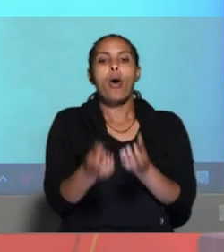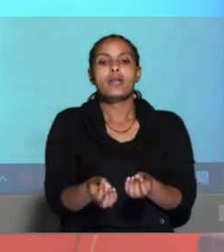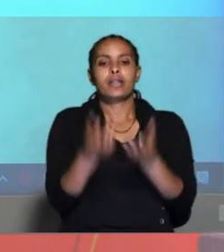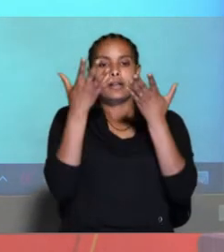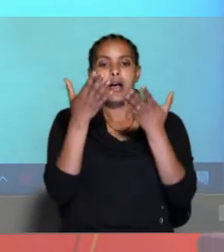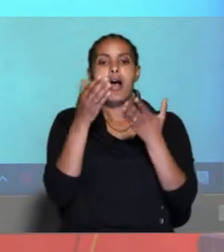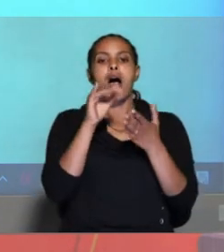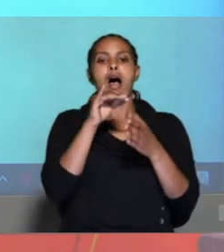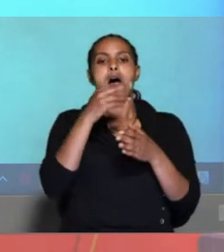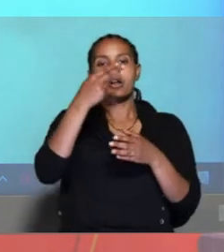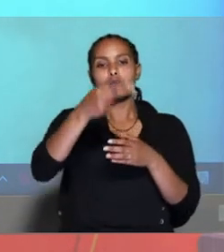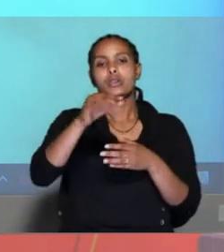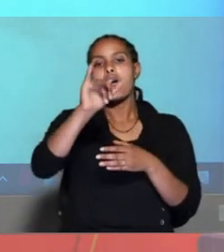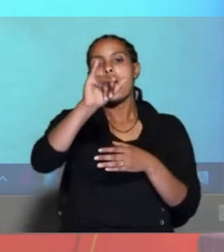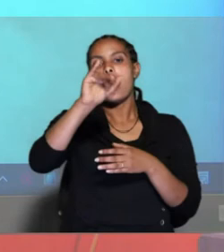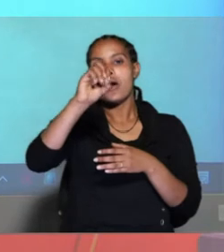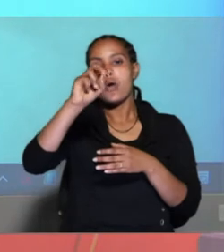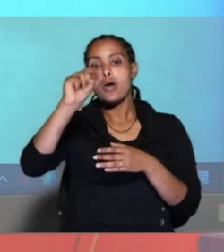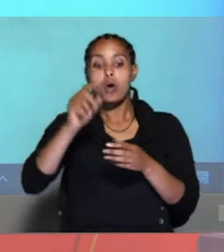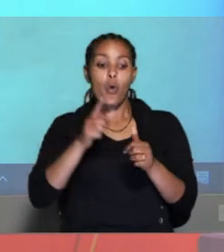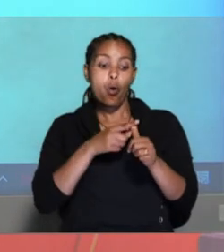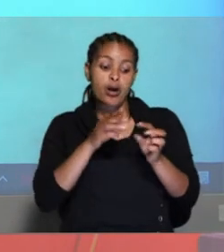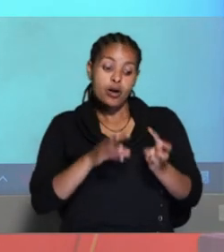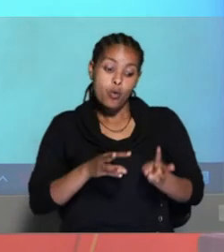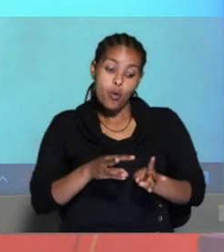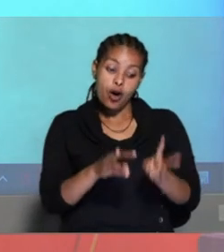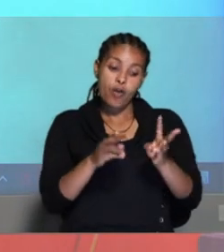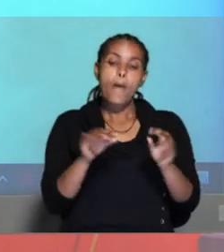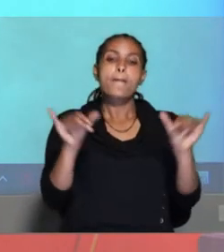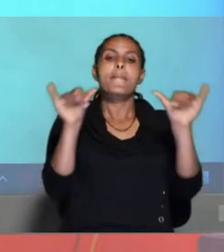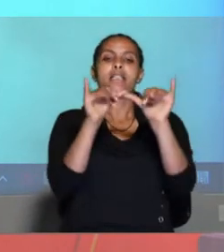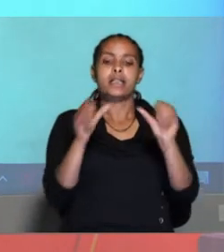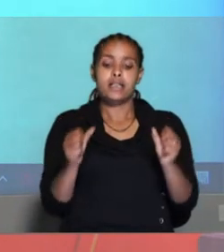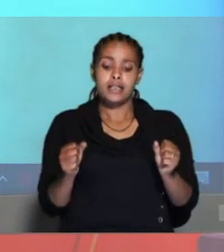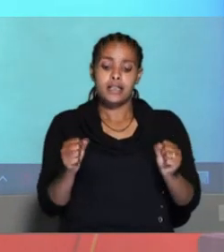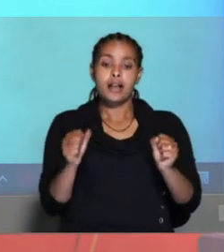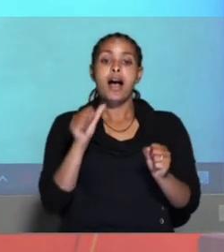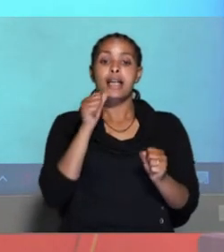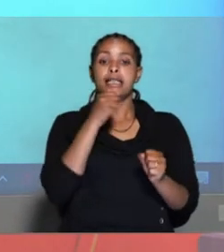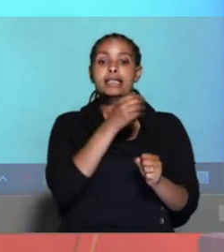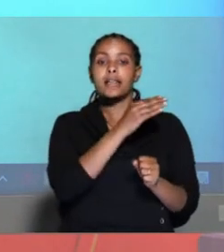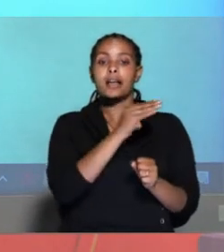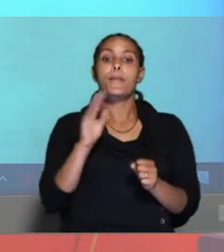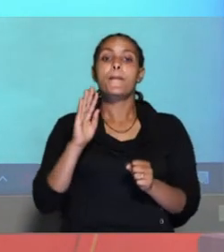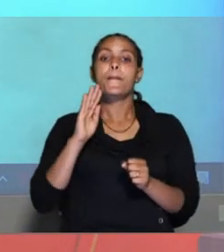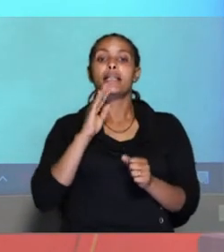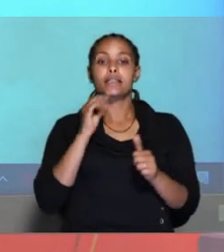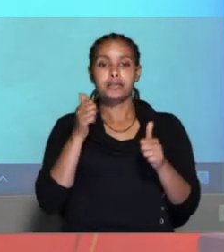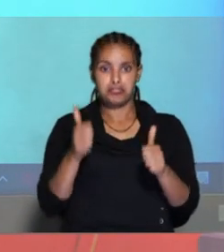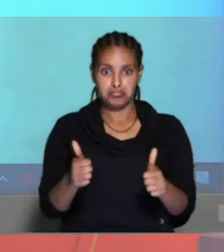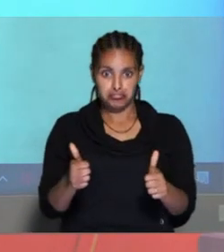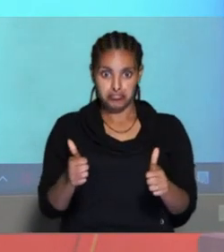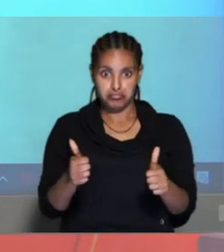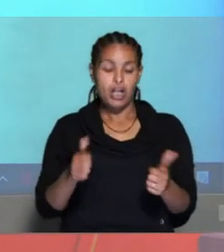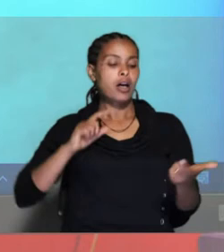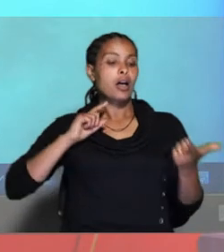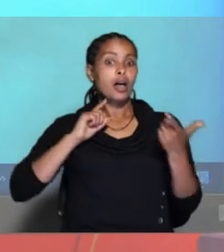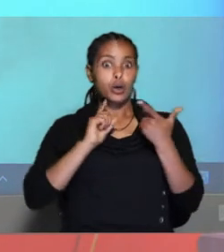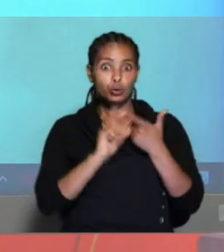hydrogen ion. This is one way of measuring the strengths of acids and bases.